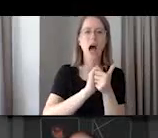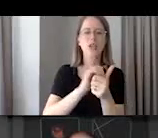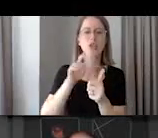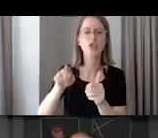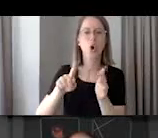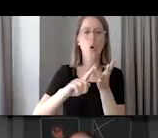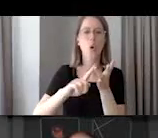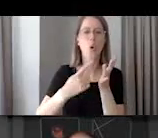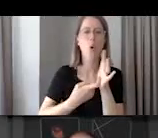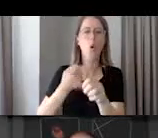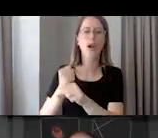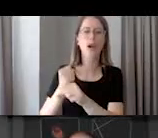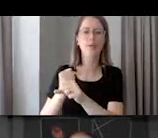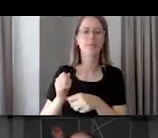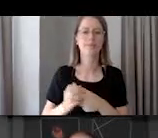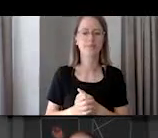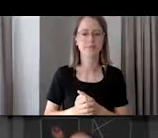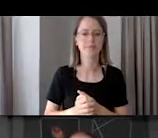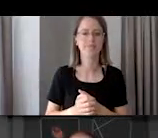www.aodaalliance.org,